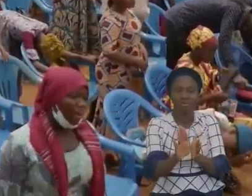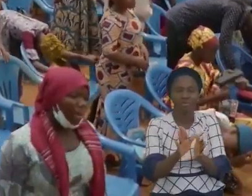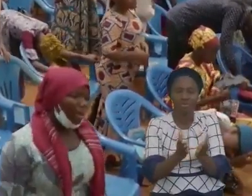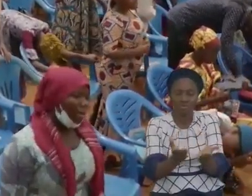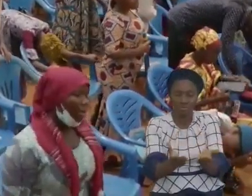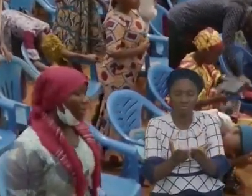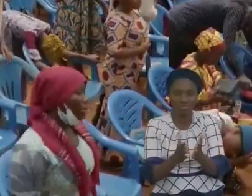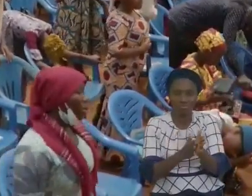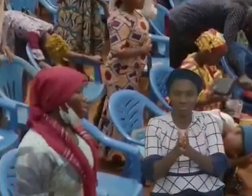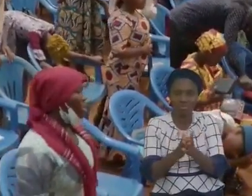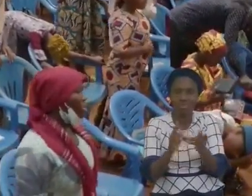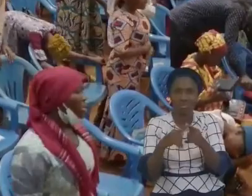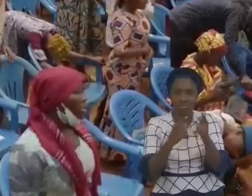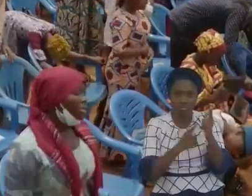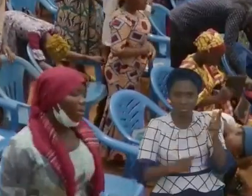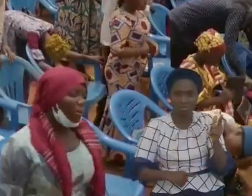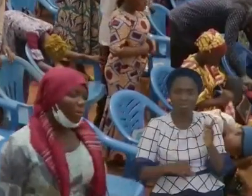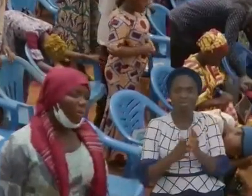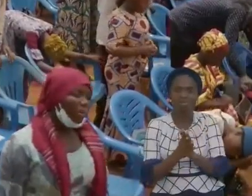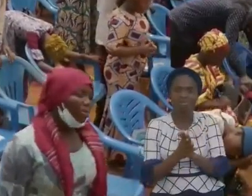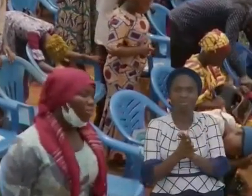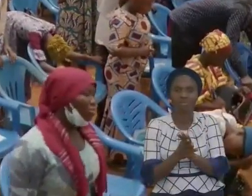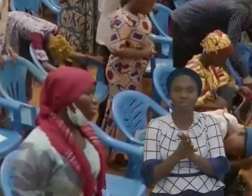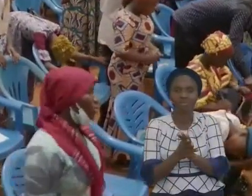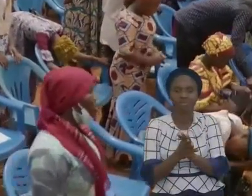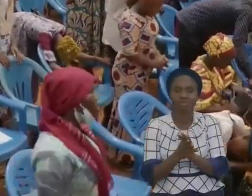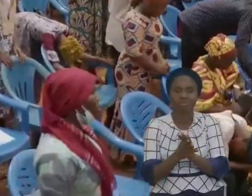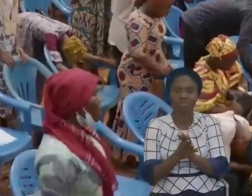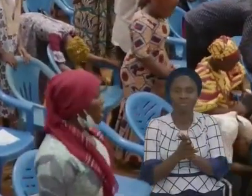Express your decision to the Lord.